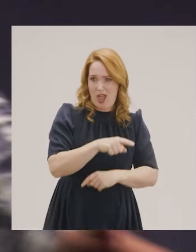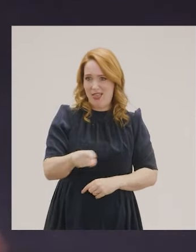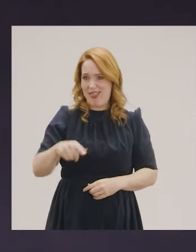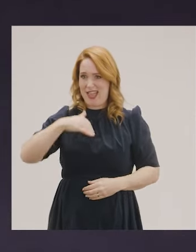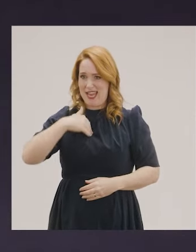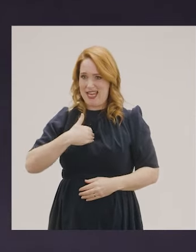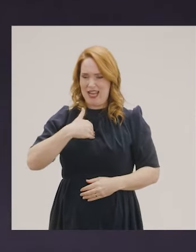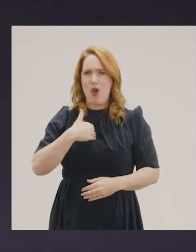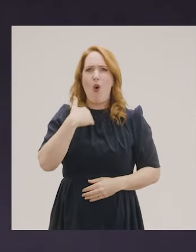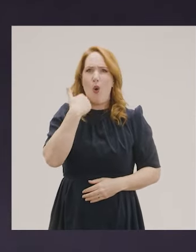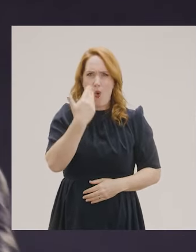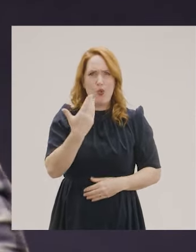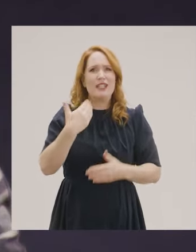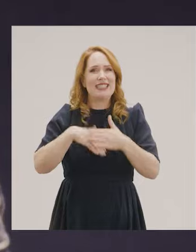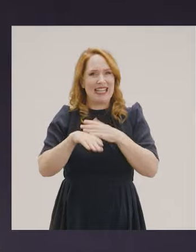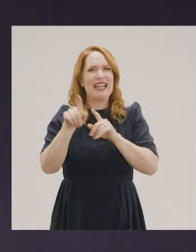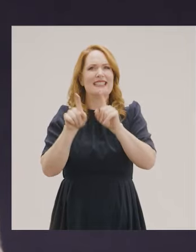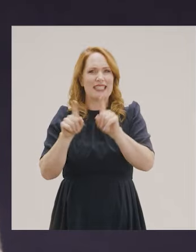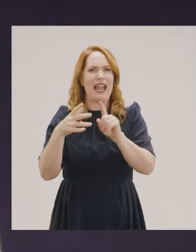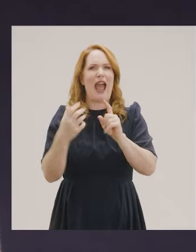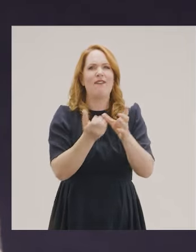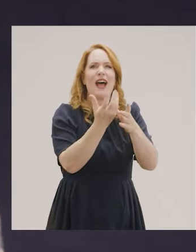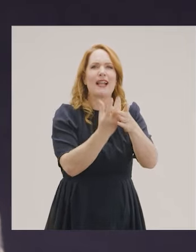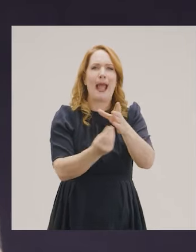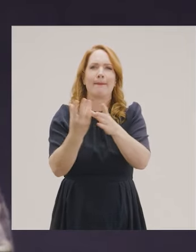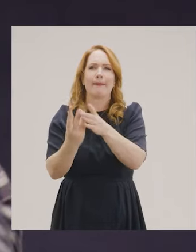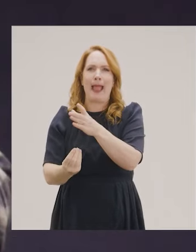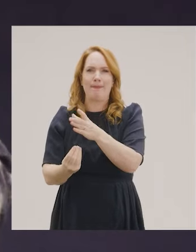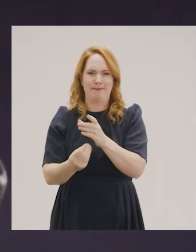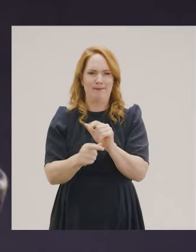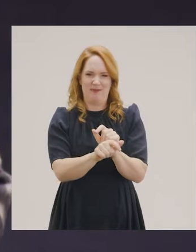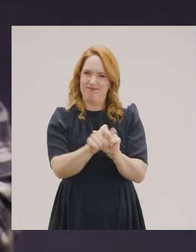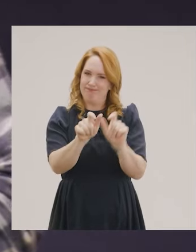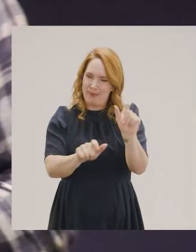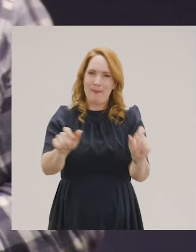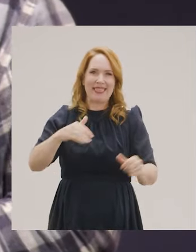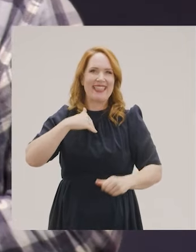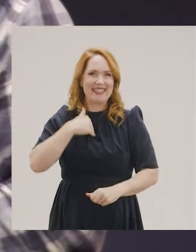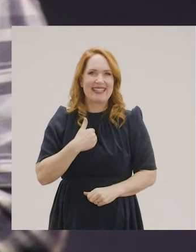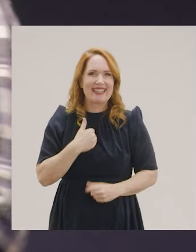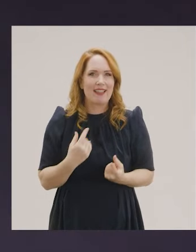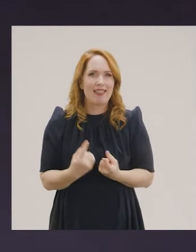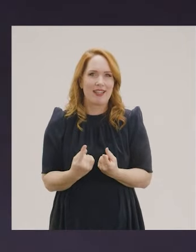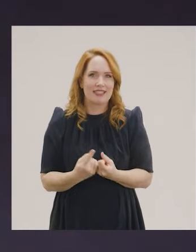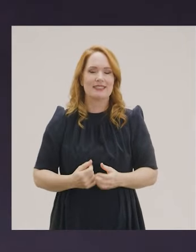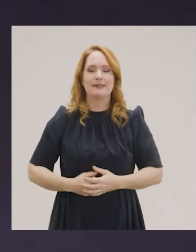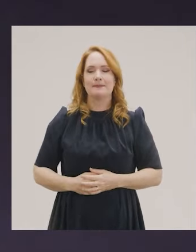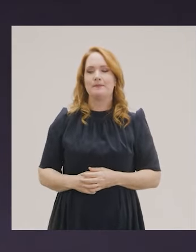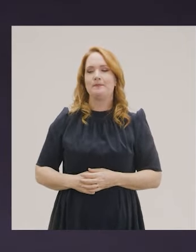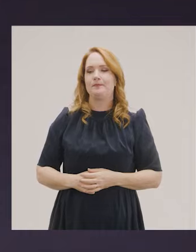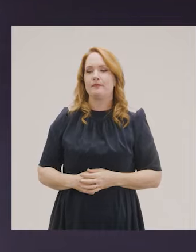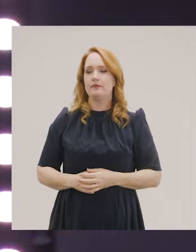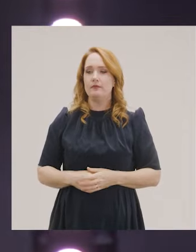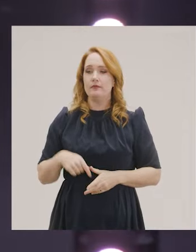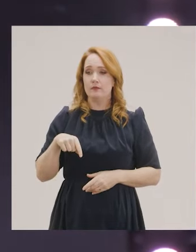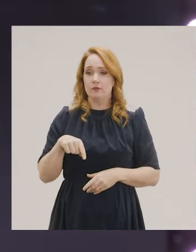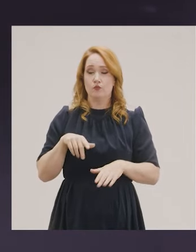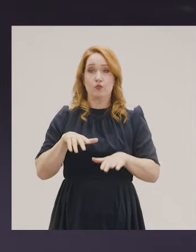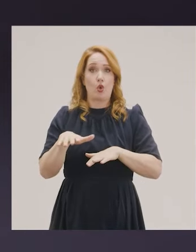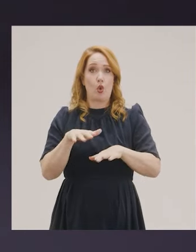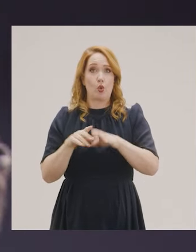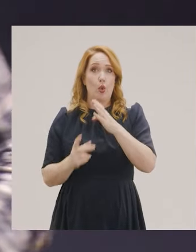are always massive needs that are happening in a city. And it was incredible, because when the earthquake happened, it was actually